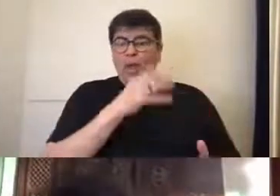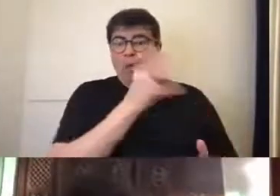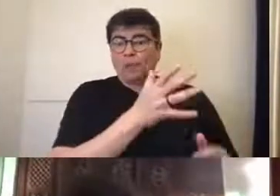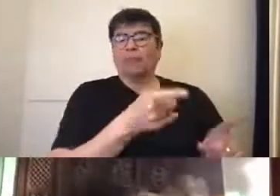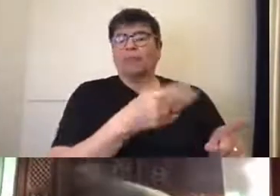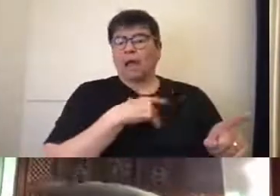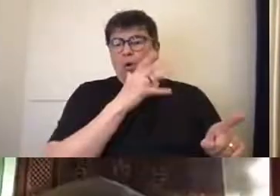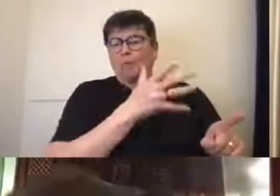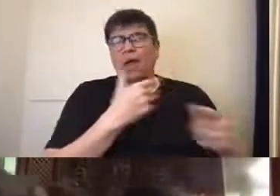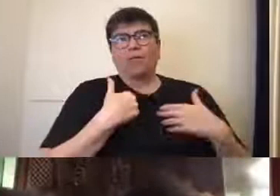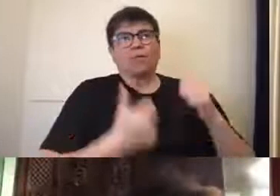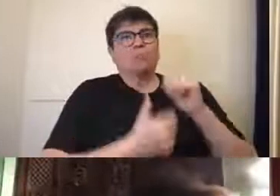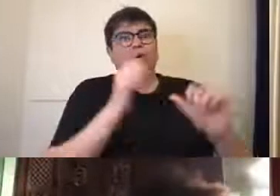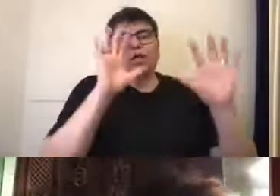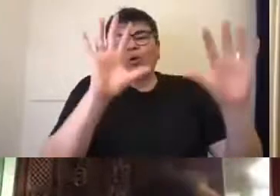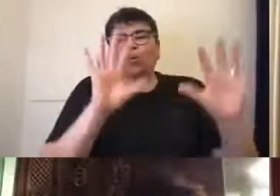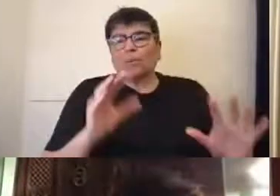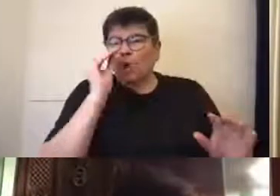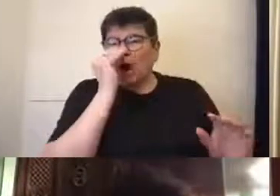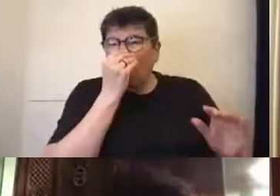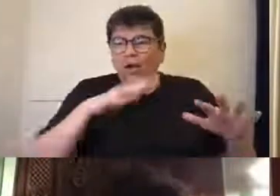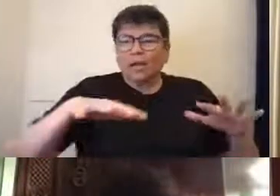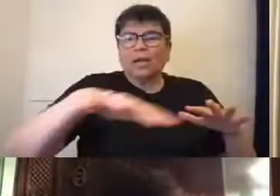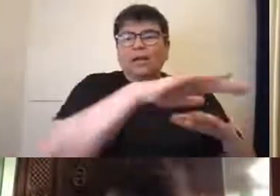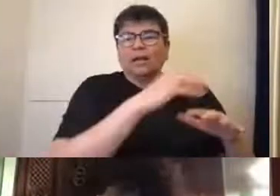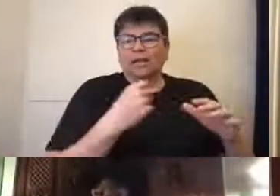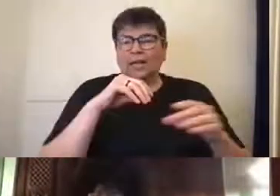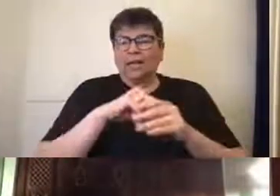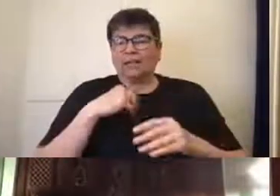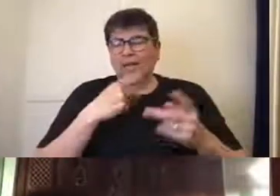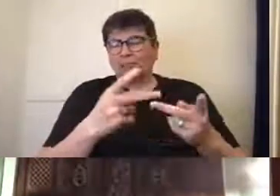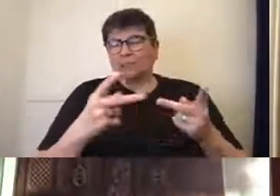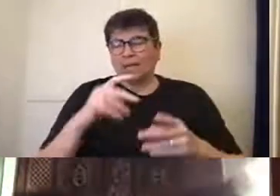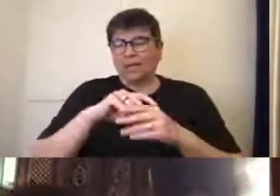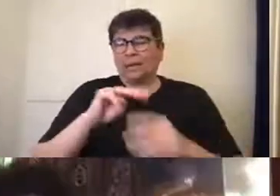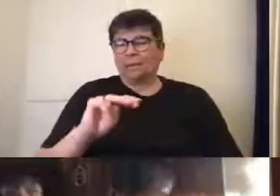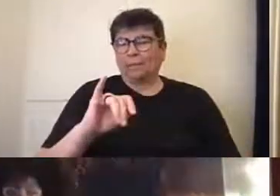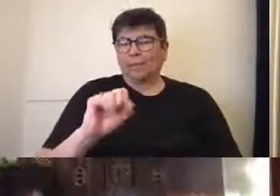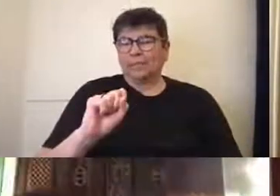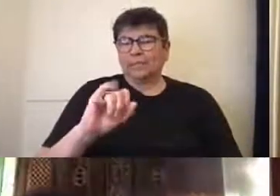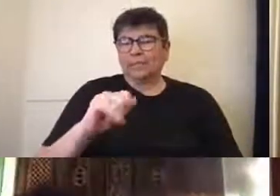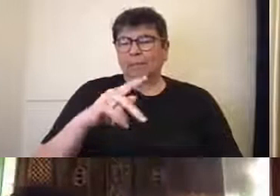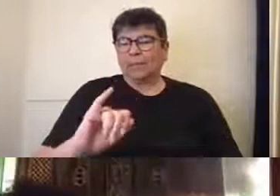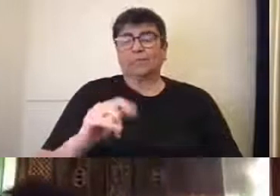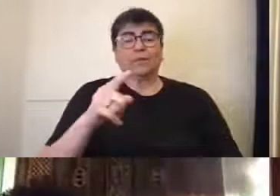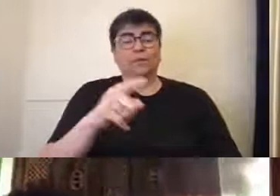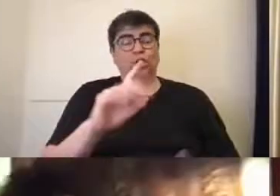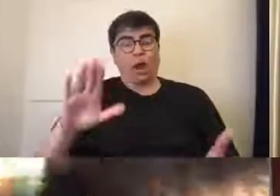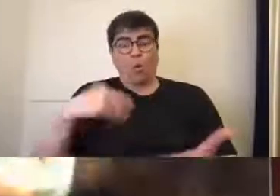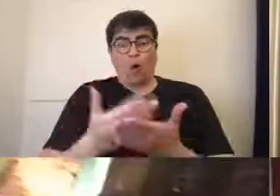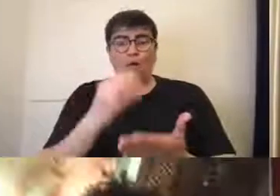had the most incredible garden in this place called Forest in Scott County, Mississippi. And when she got home